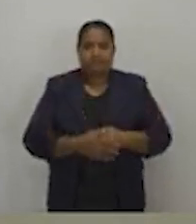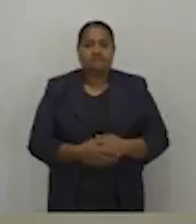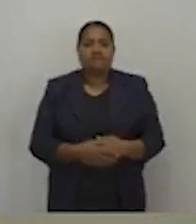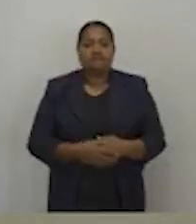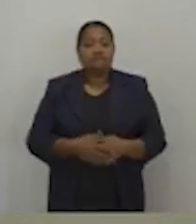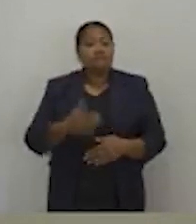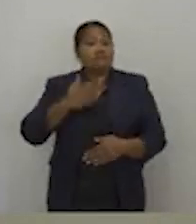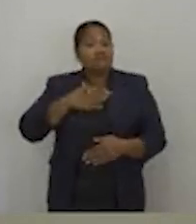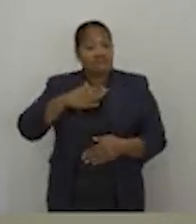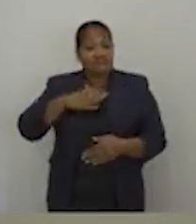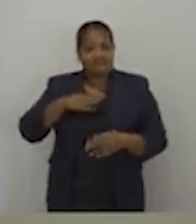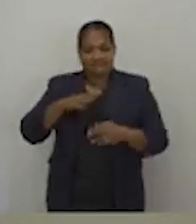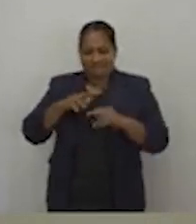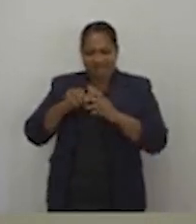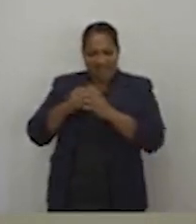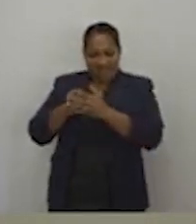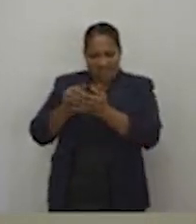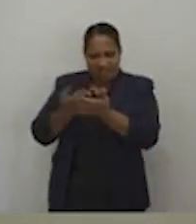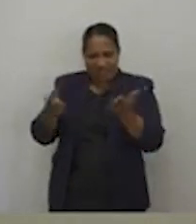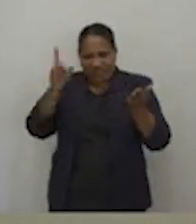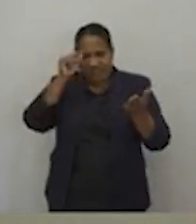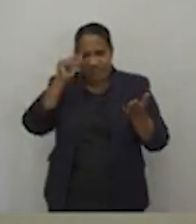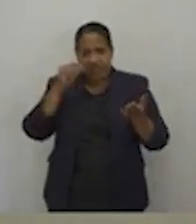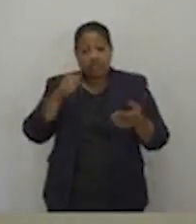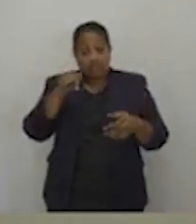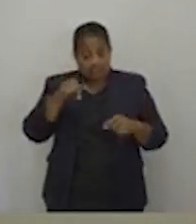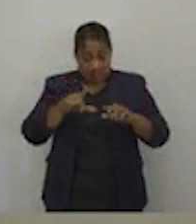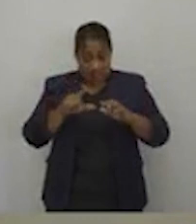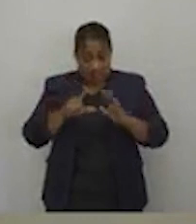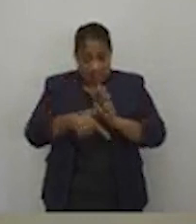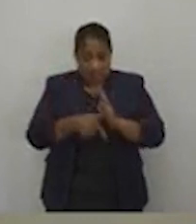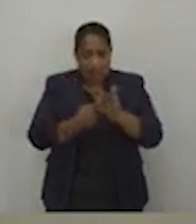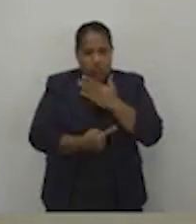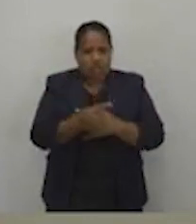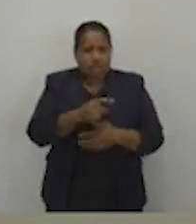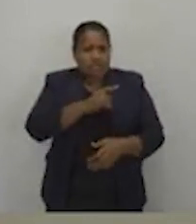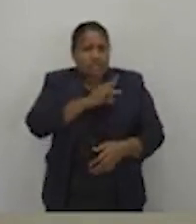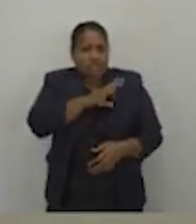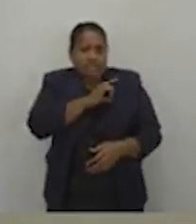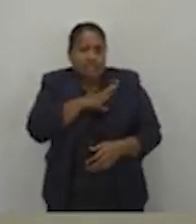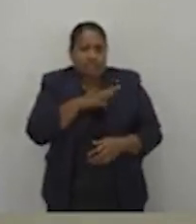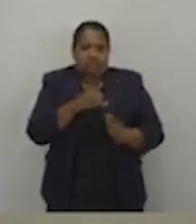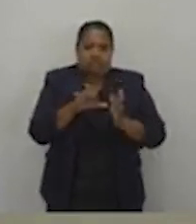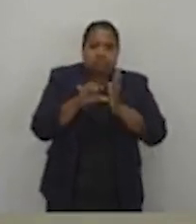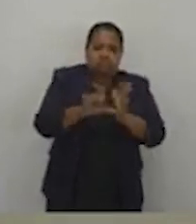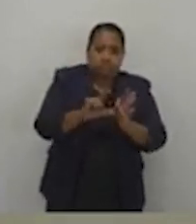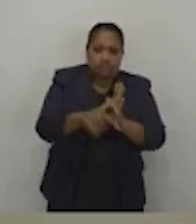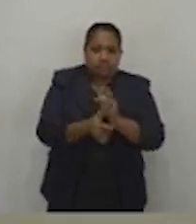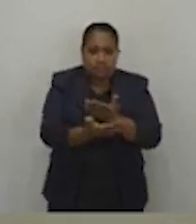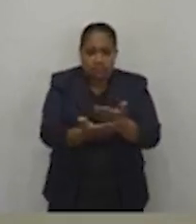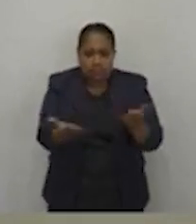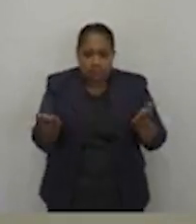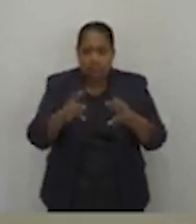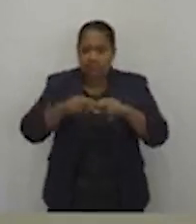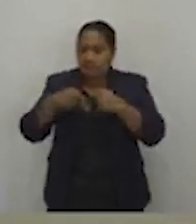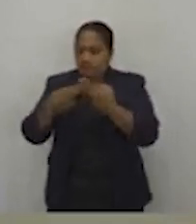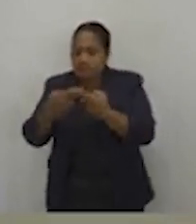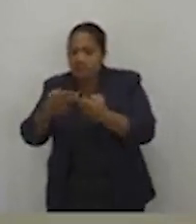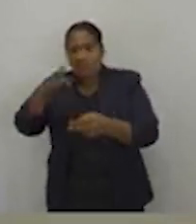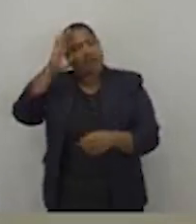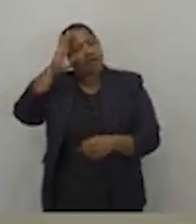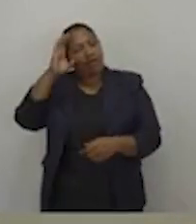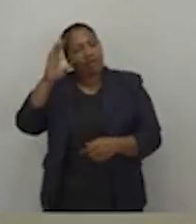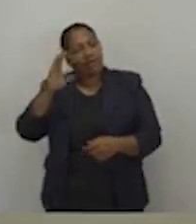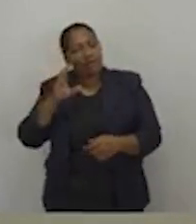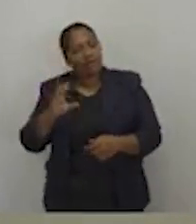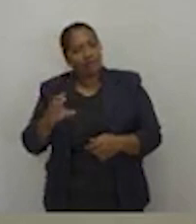My fellow Fijians, I know that this is a scary and difficult time for you, for your families, and for the country.